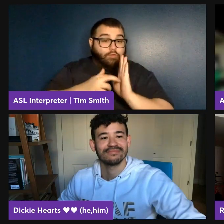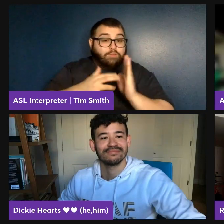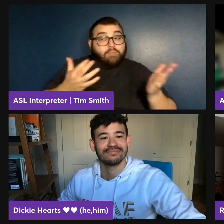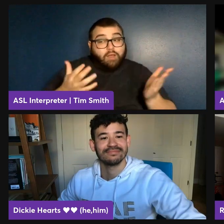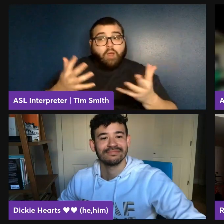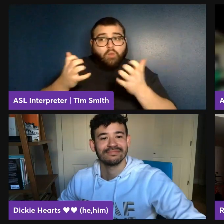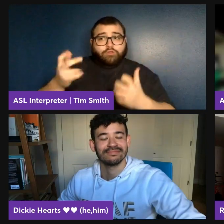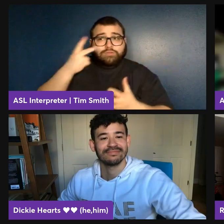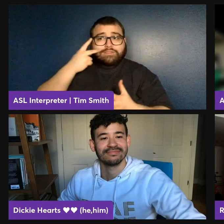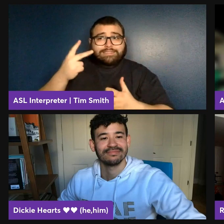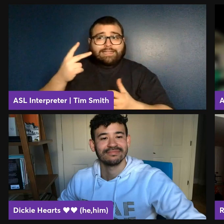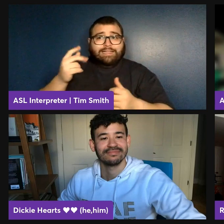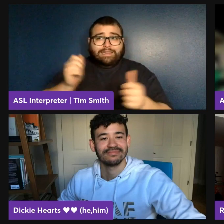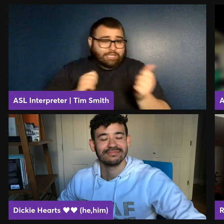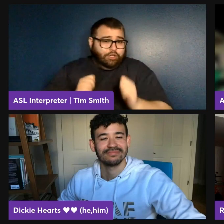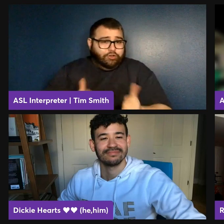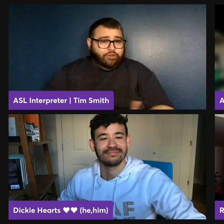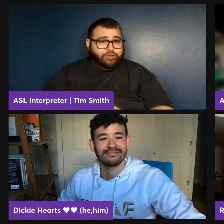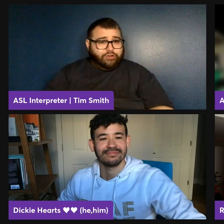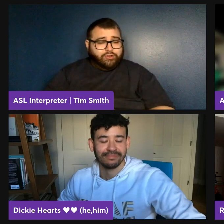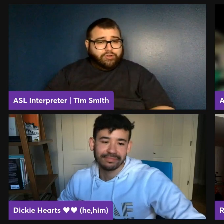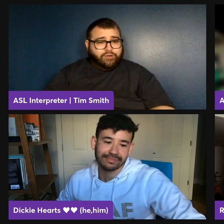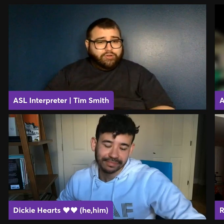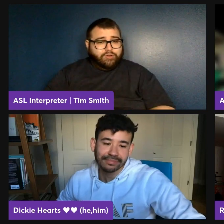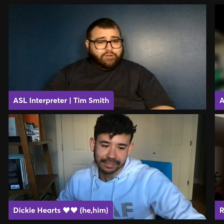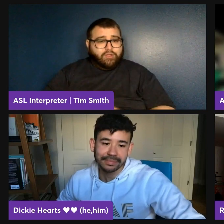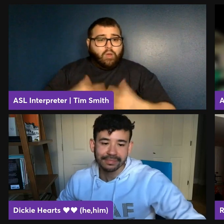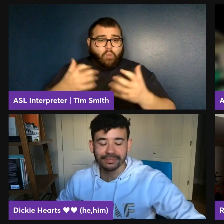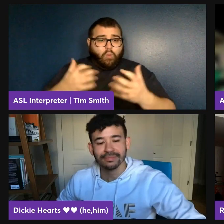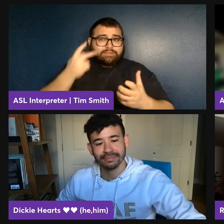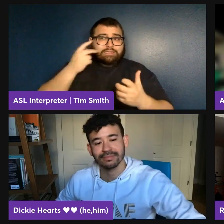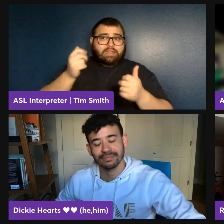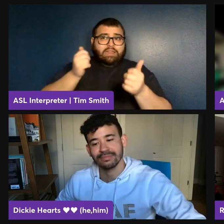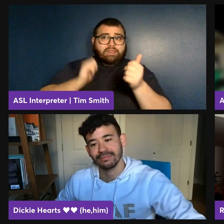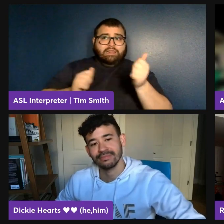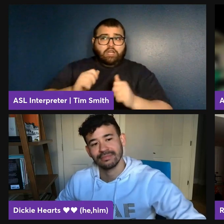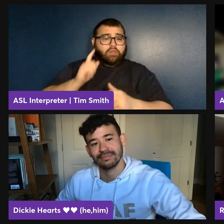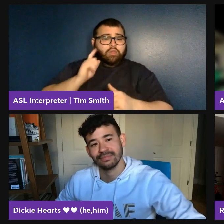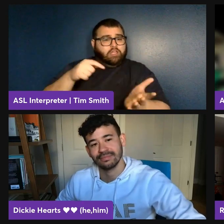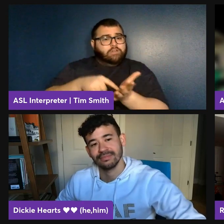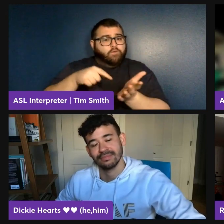theater that's affordable, which is an amazing thing that TDF provides. And so